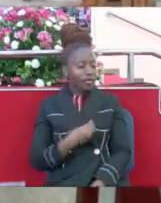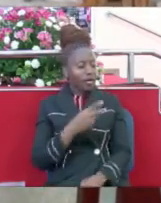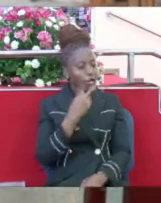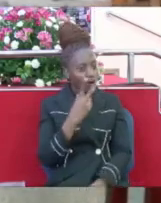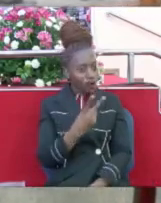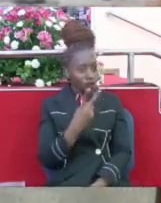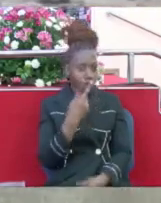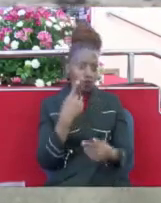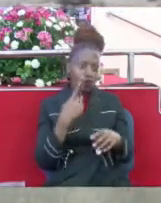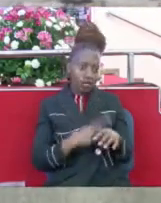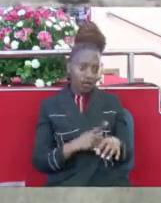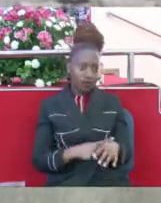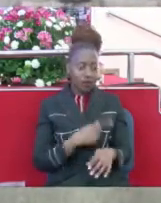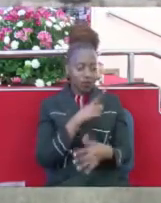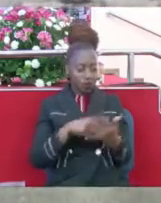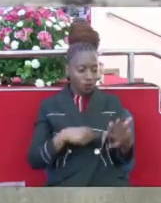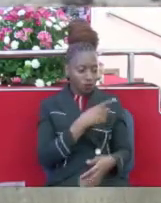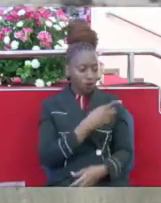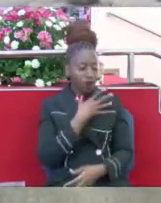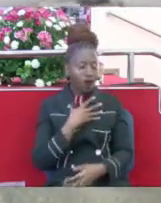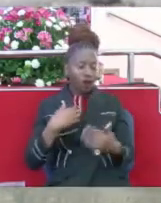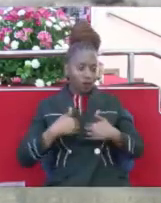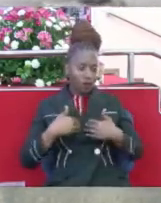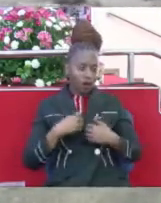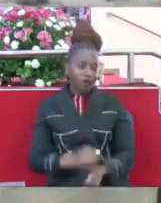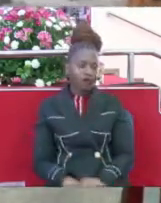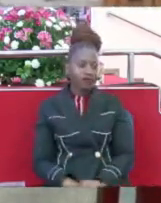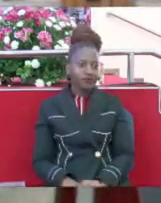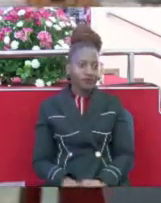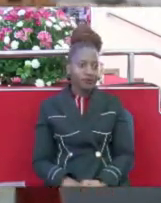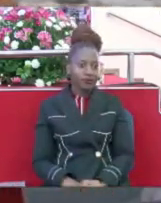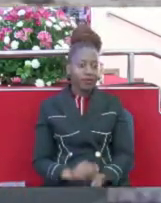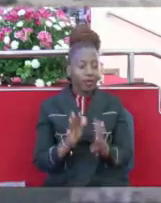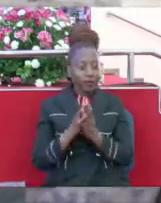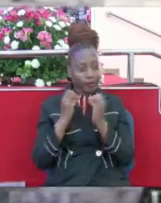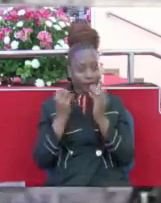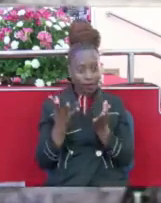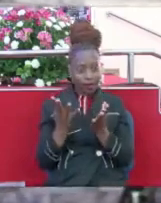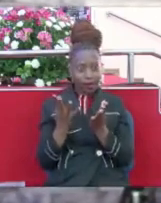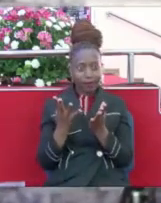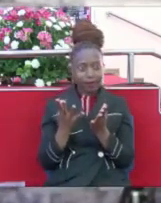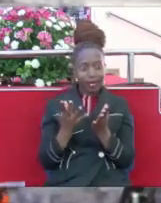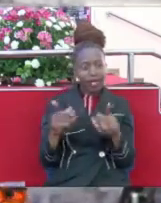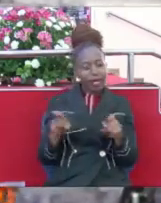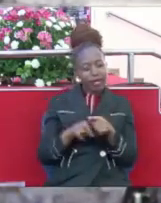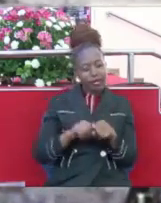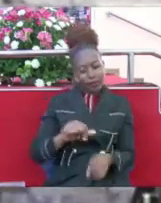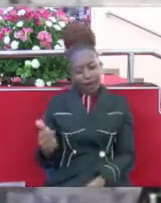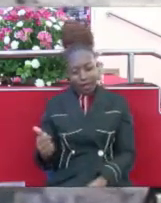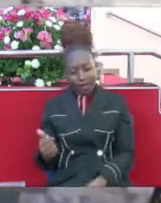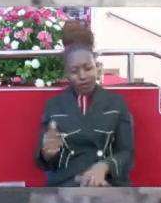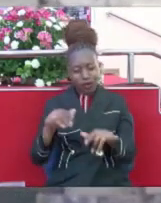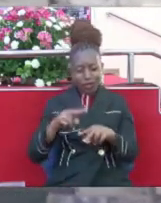of you. Praise the name of the Lord. Some of us are seated here. We have been walking with the Lord.